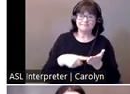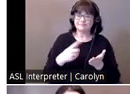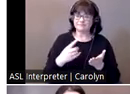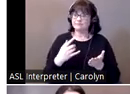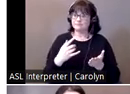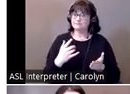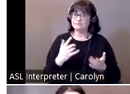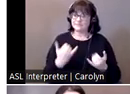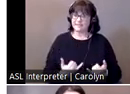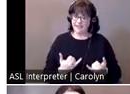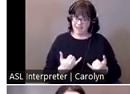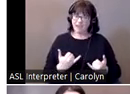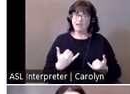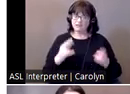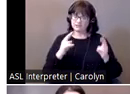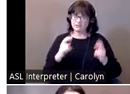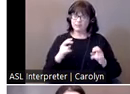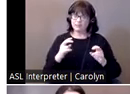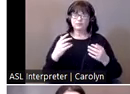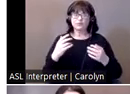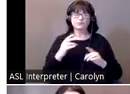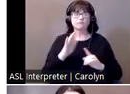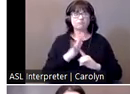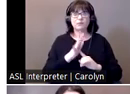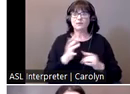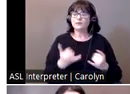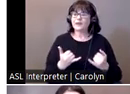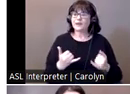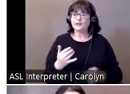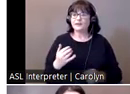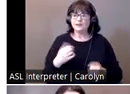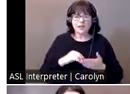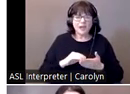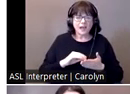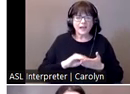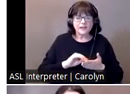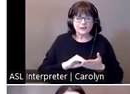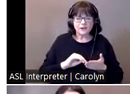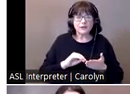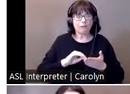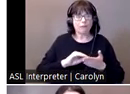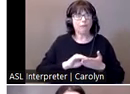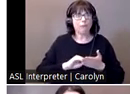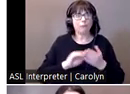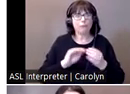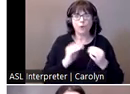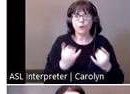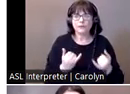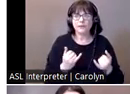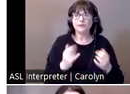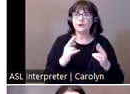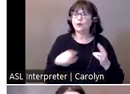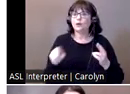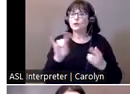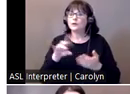you know, I thought I knew a little bit about them. Now I think I know a little bit more. And I hope that you've also had an opportunity to gain some knowledge today. I would very much like to